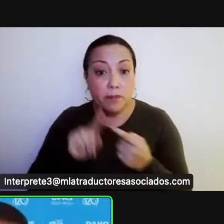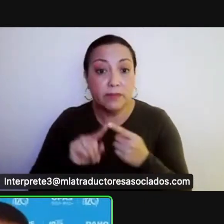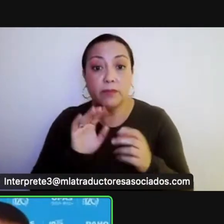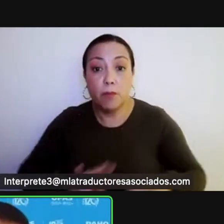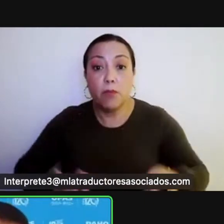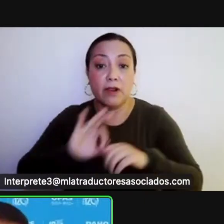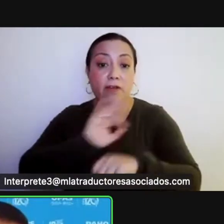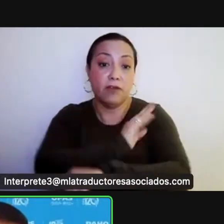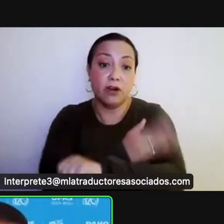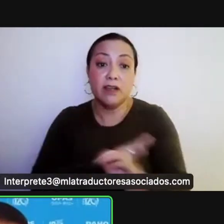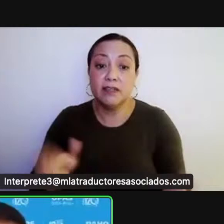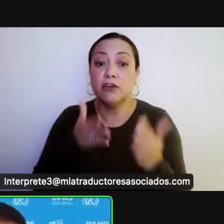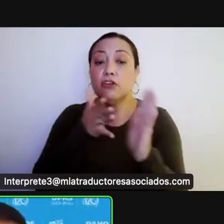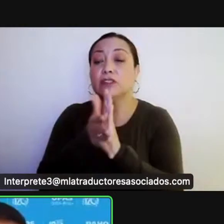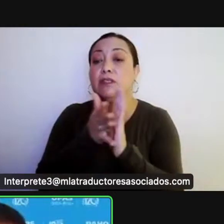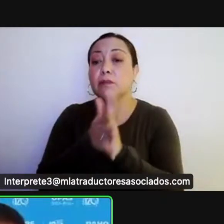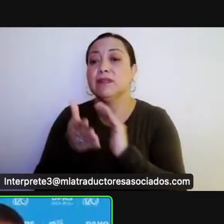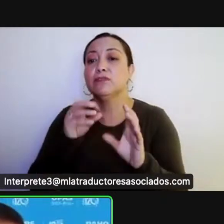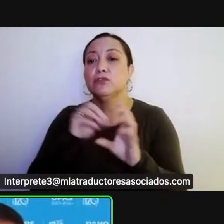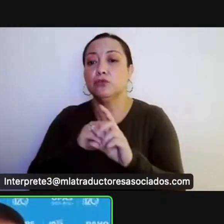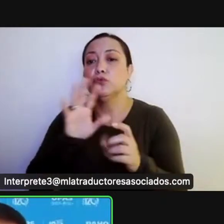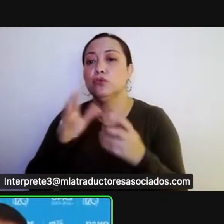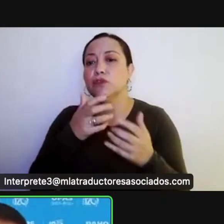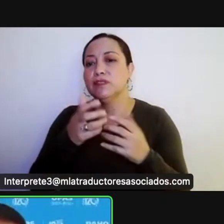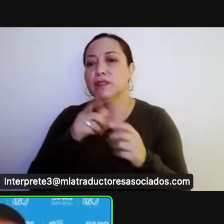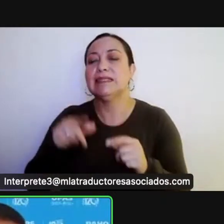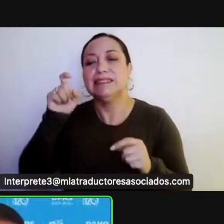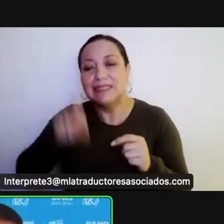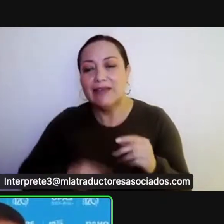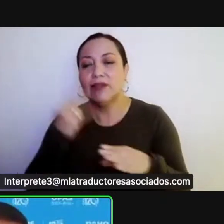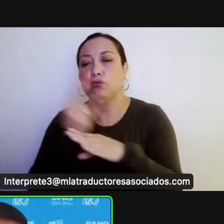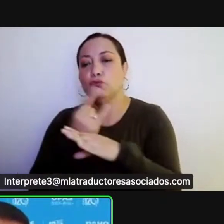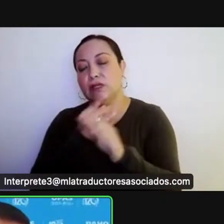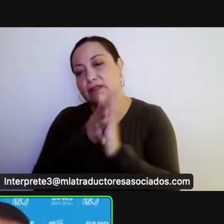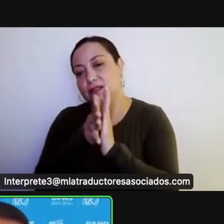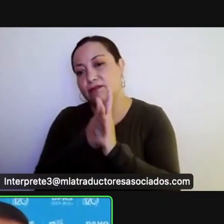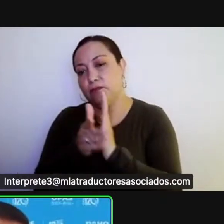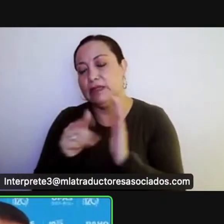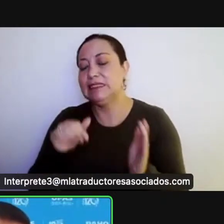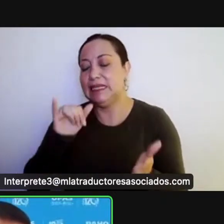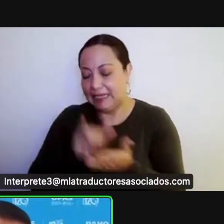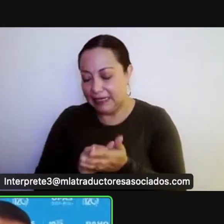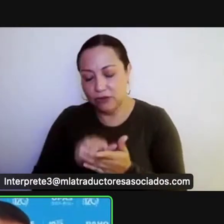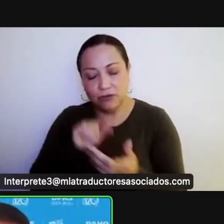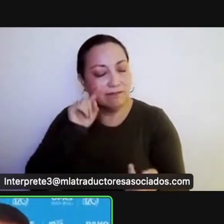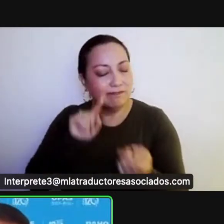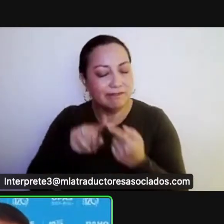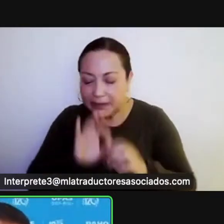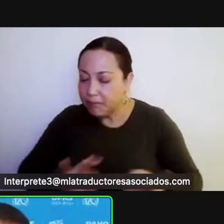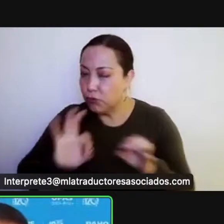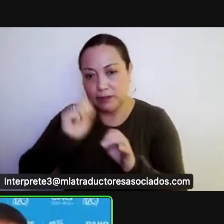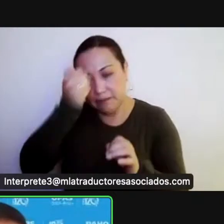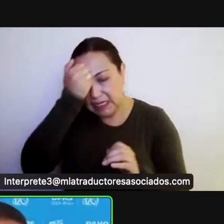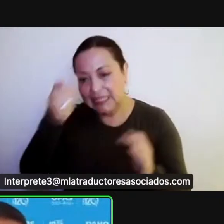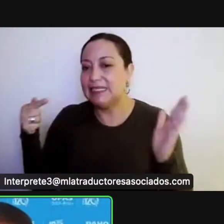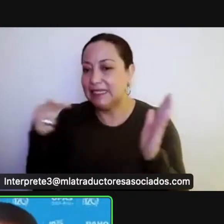improve this information is using the data. And I think it's one of the